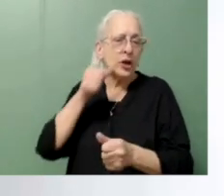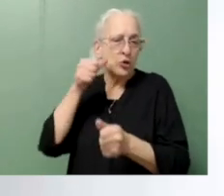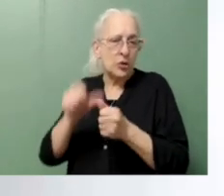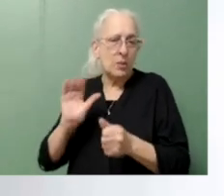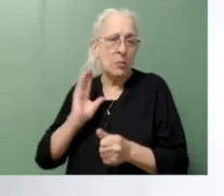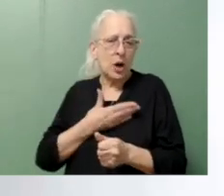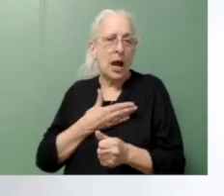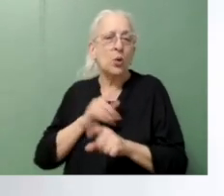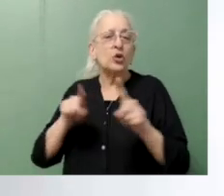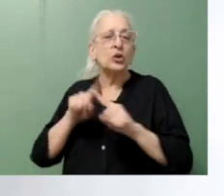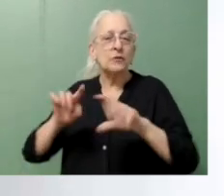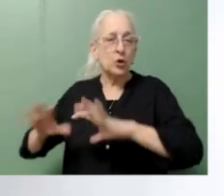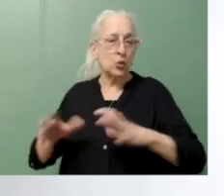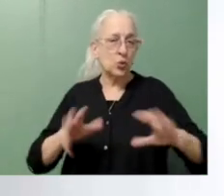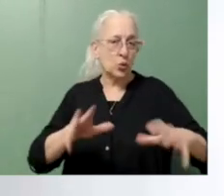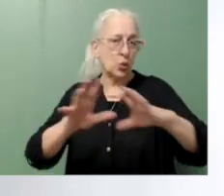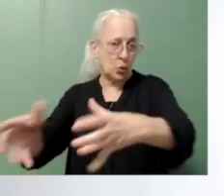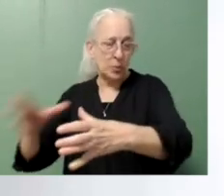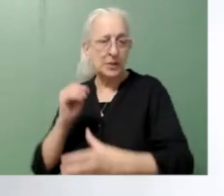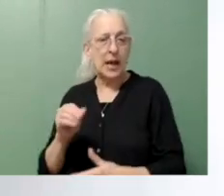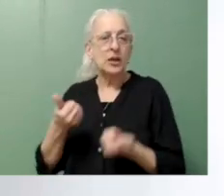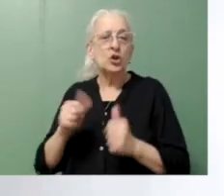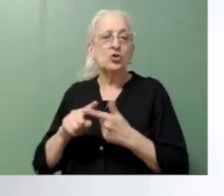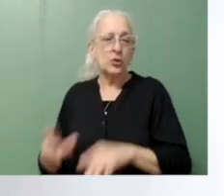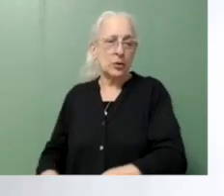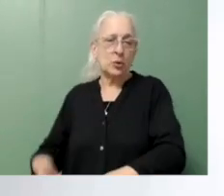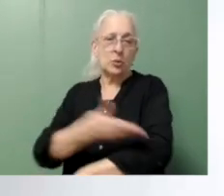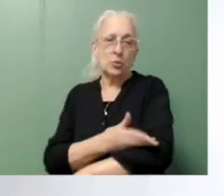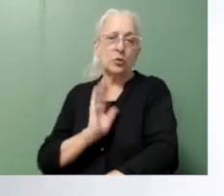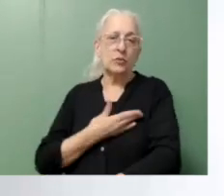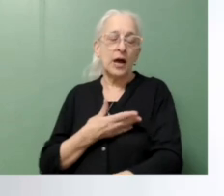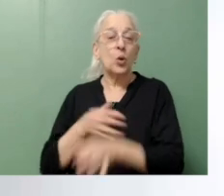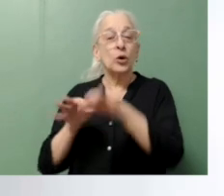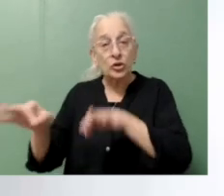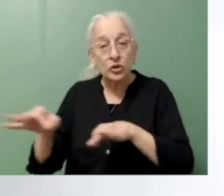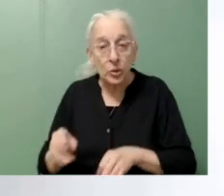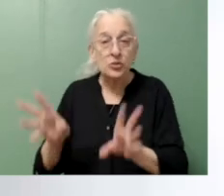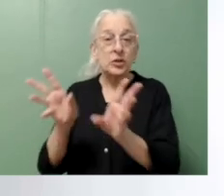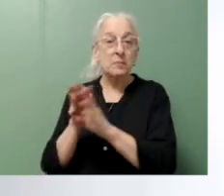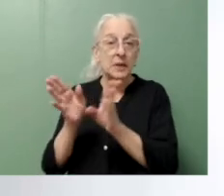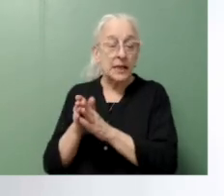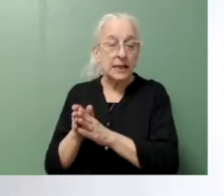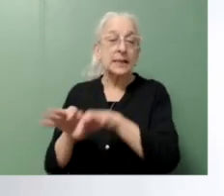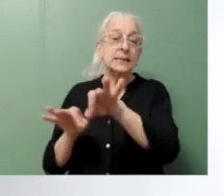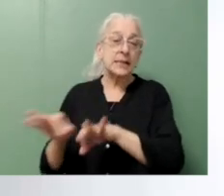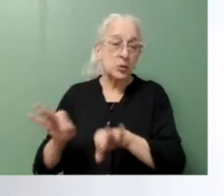various audiences and try to improve upon our meeting descriptions, objectives,